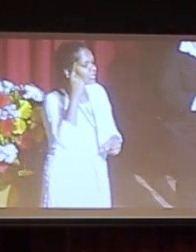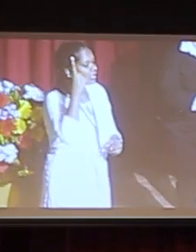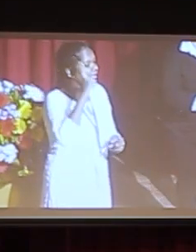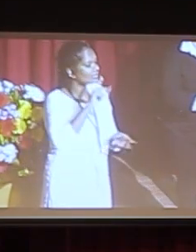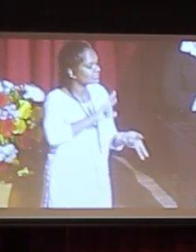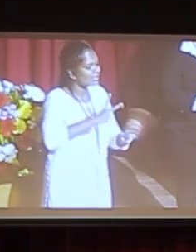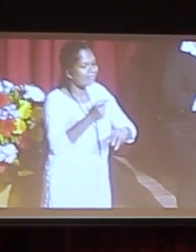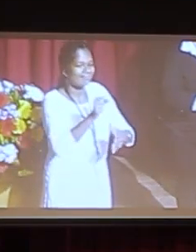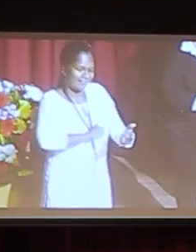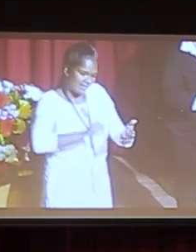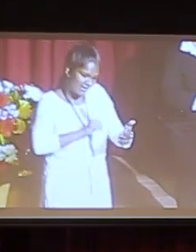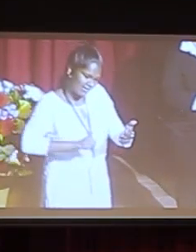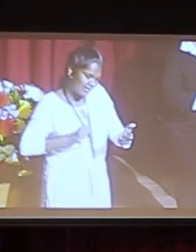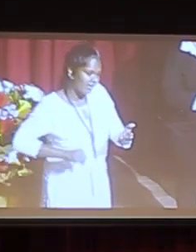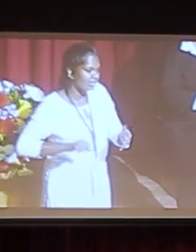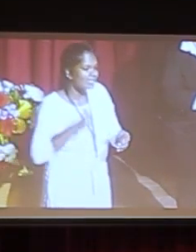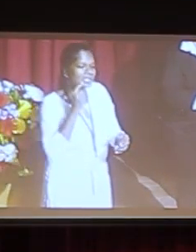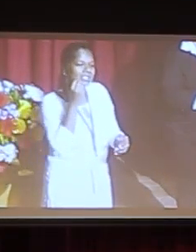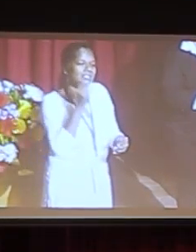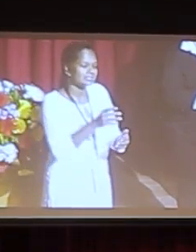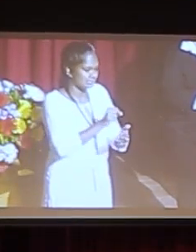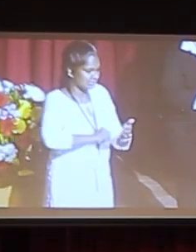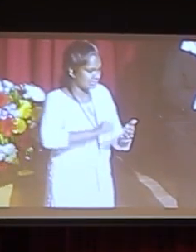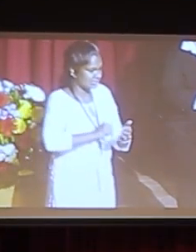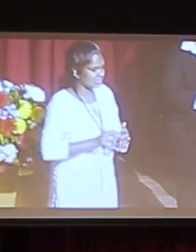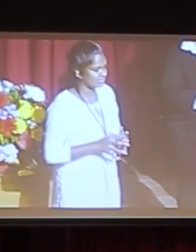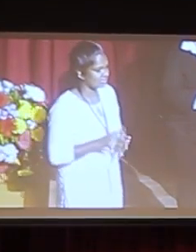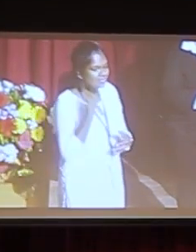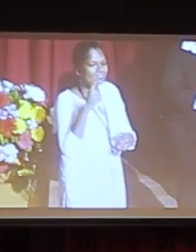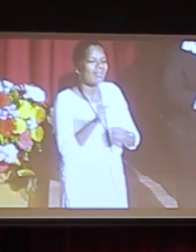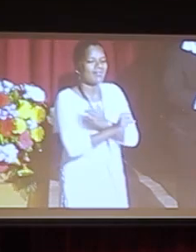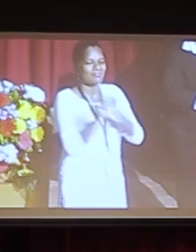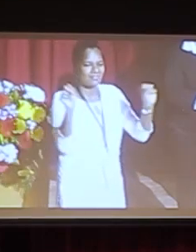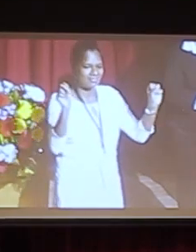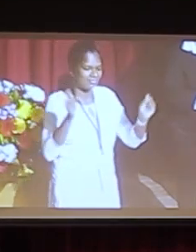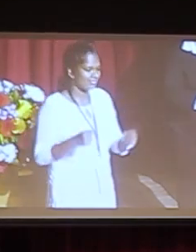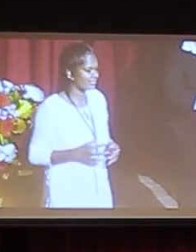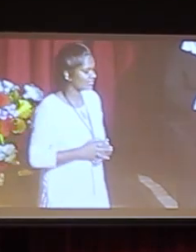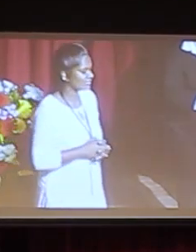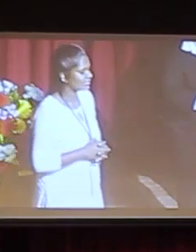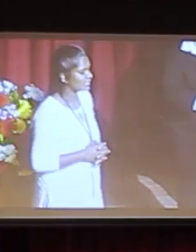comes to writing. His writing will be strong, he will be independent.